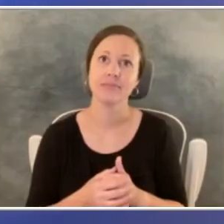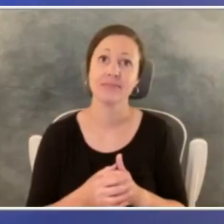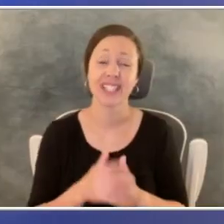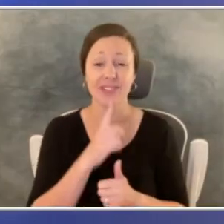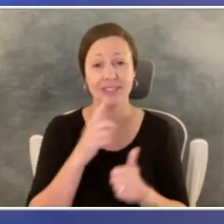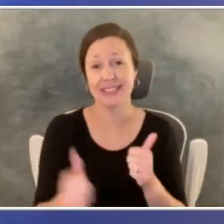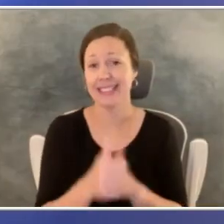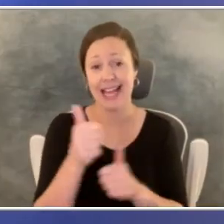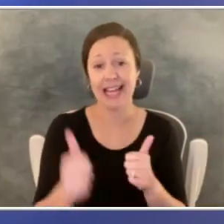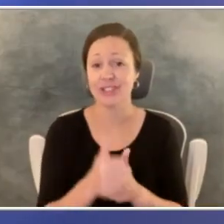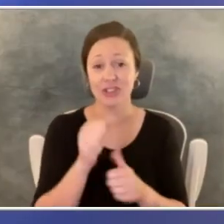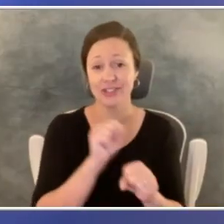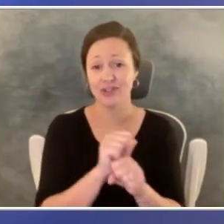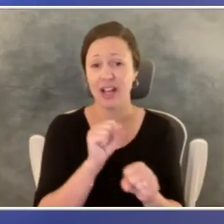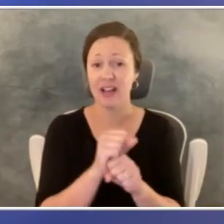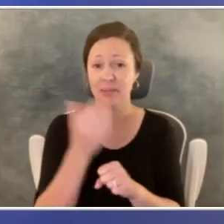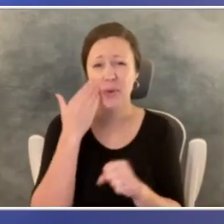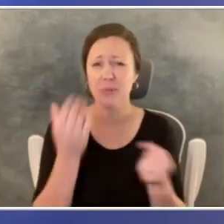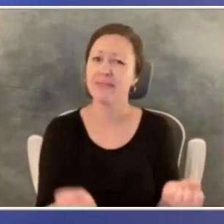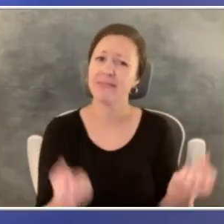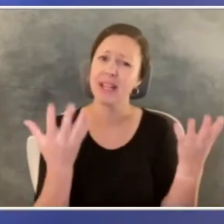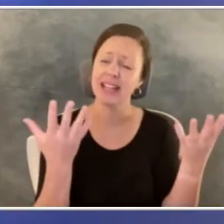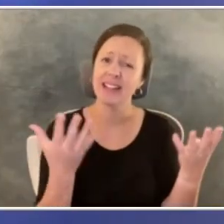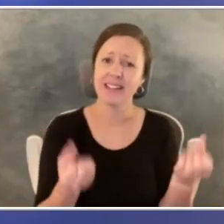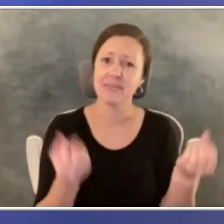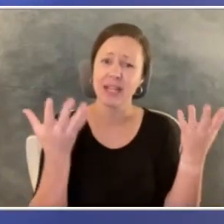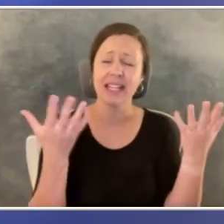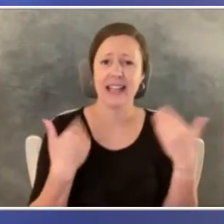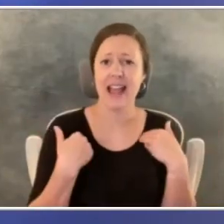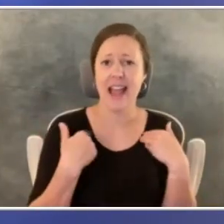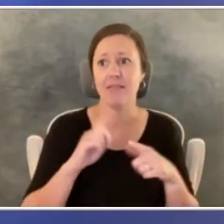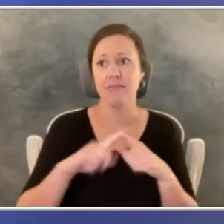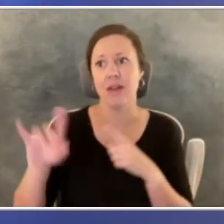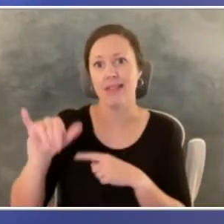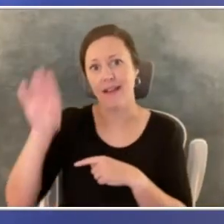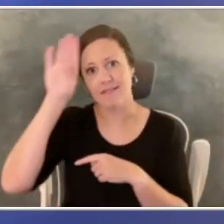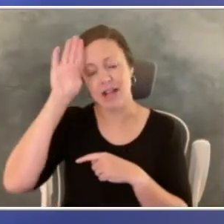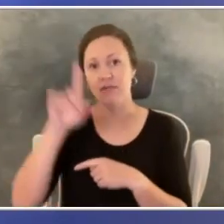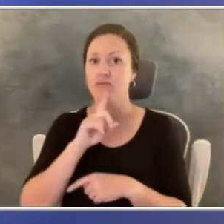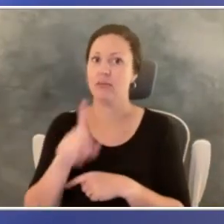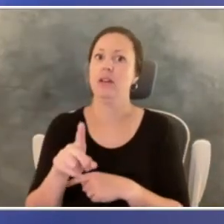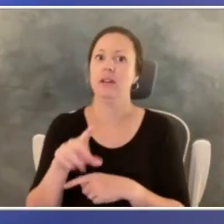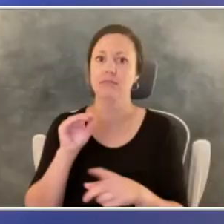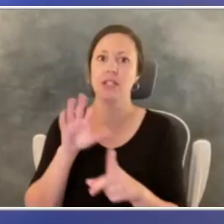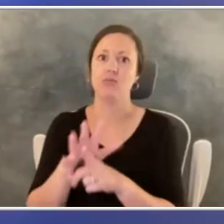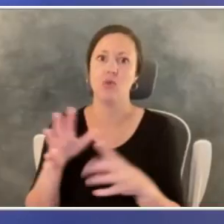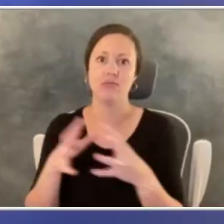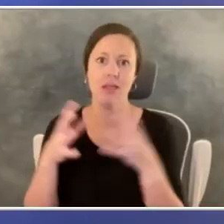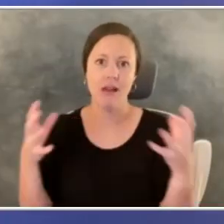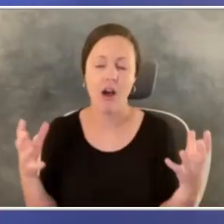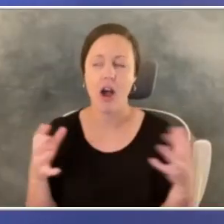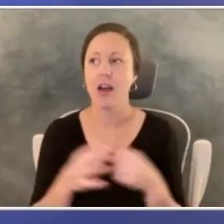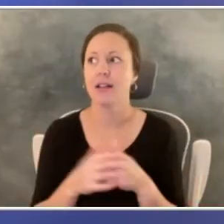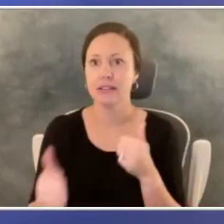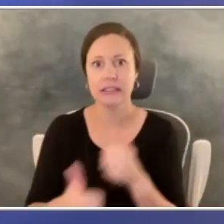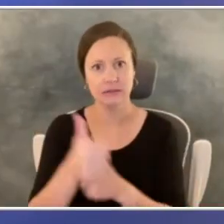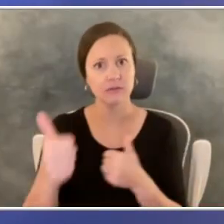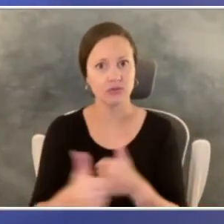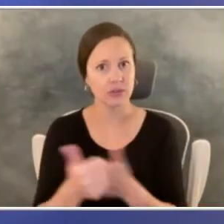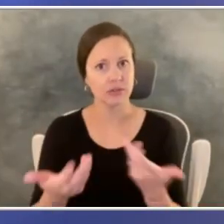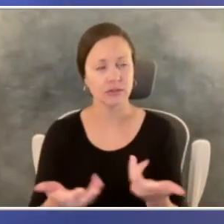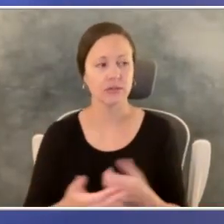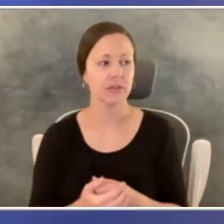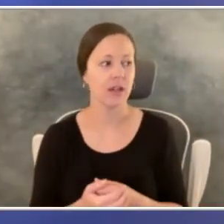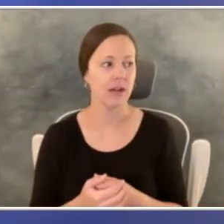a lot of hazardous occupations, a lot of exposures in occupations and lifestyles out there, and this just